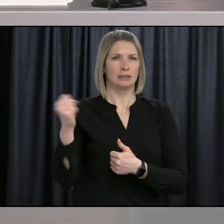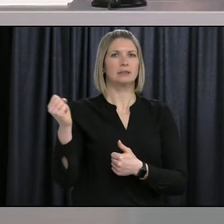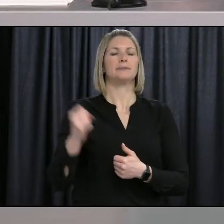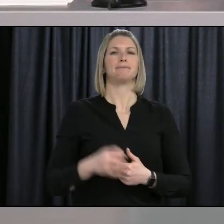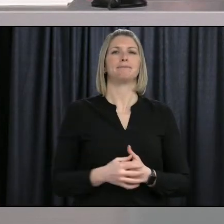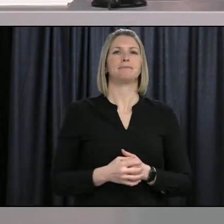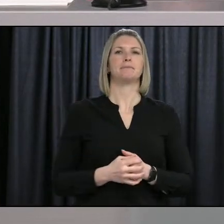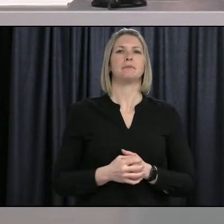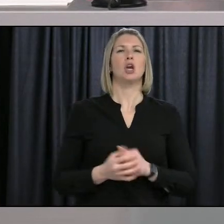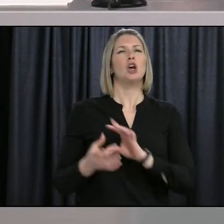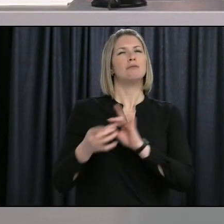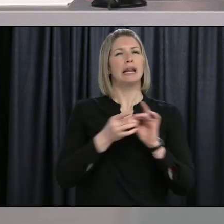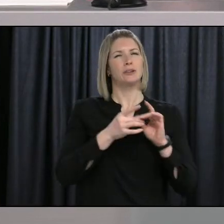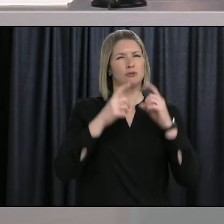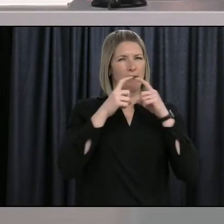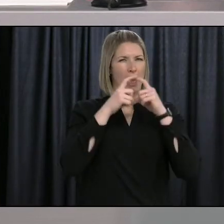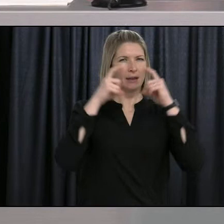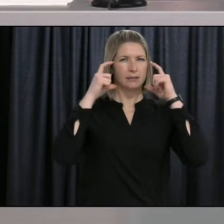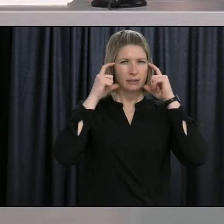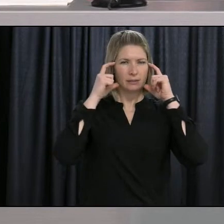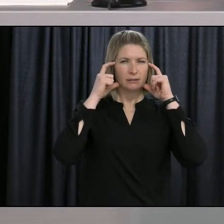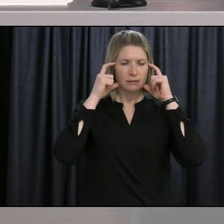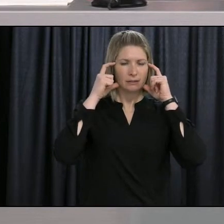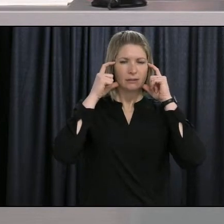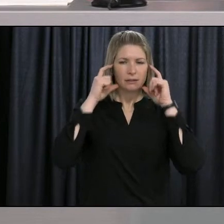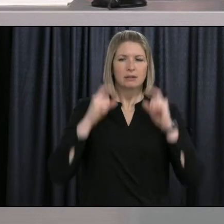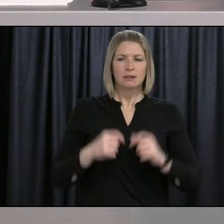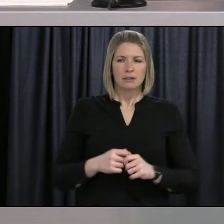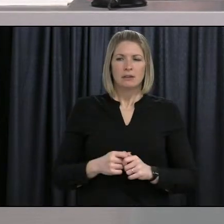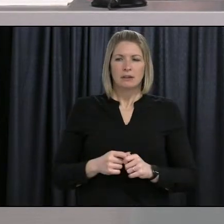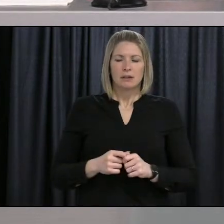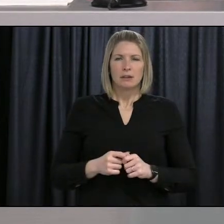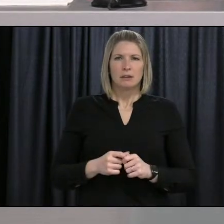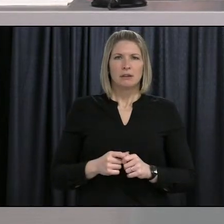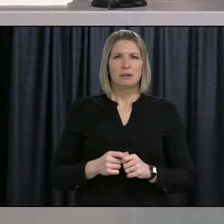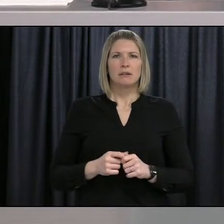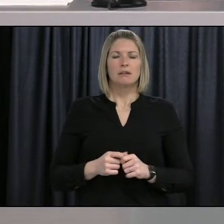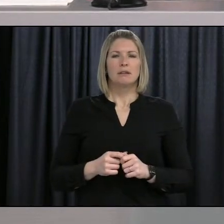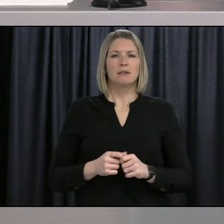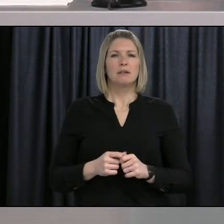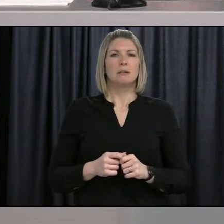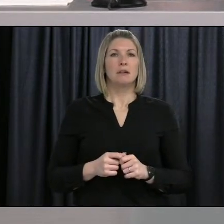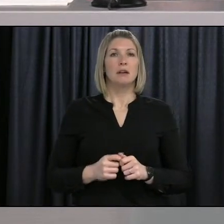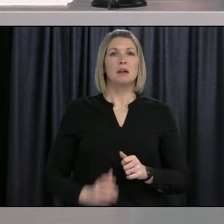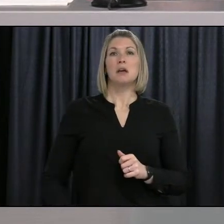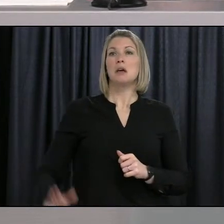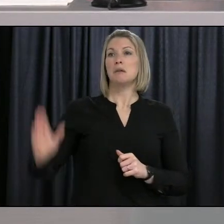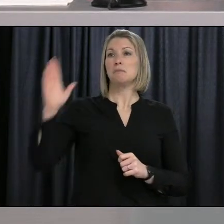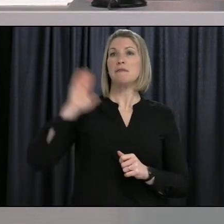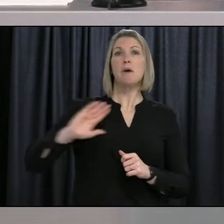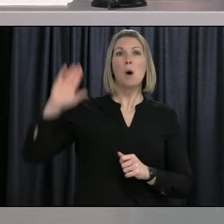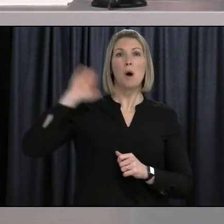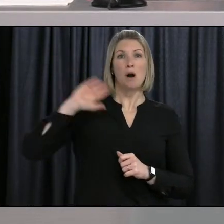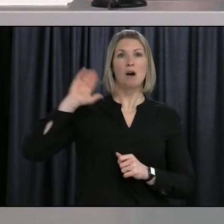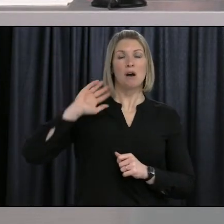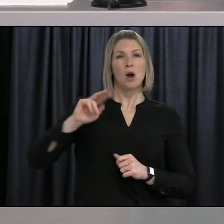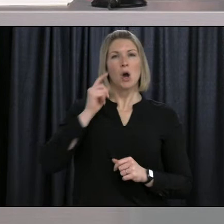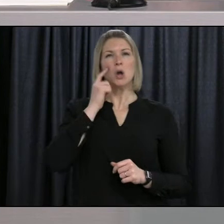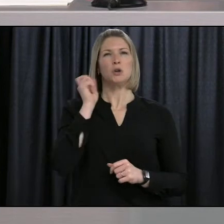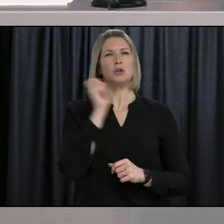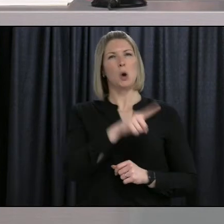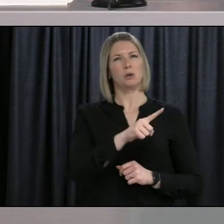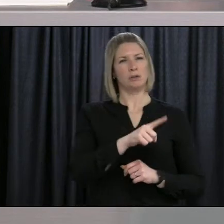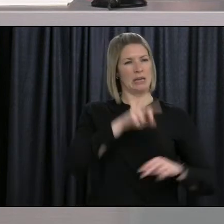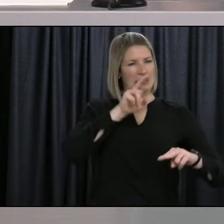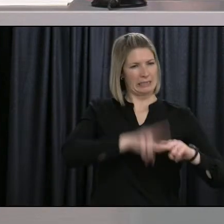and that's about mask wearing. I noticed that at previous briefings, people in the media center haven't worn masks, and